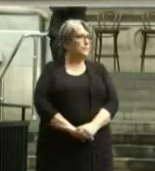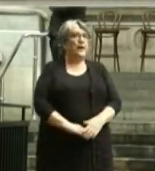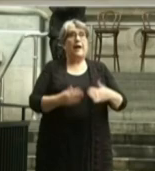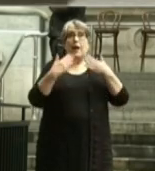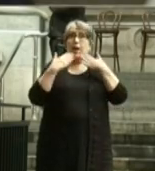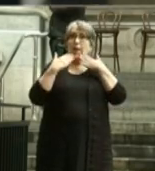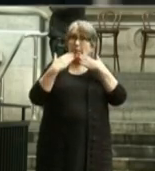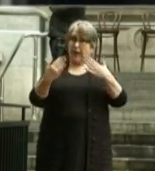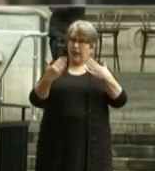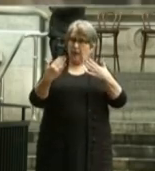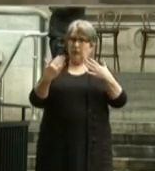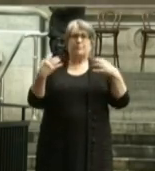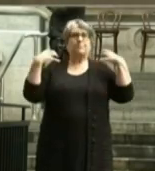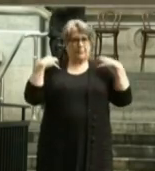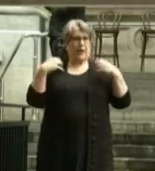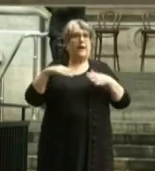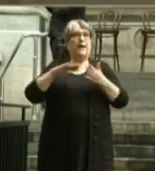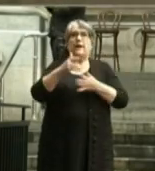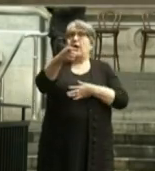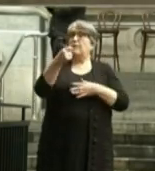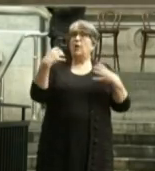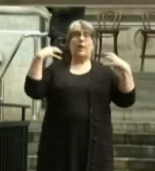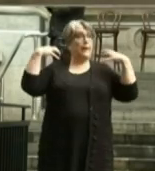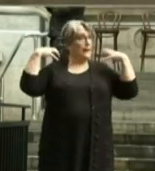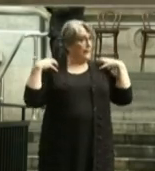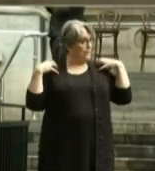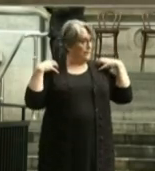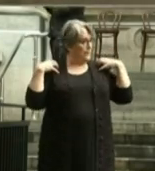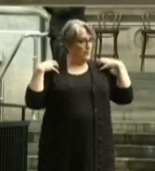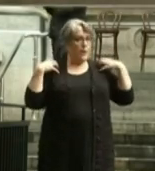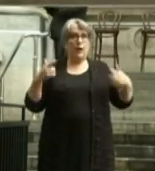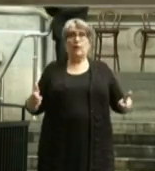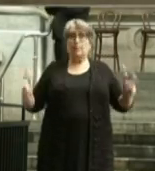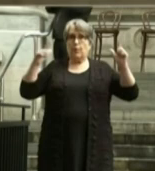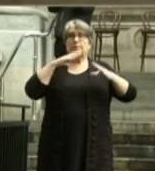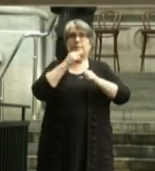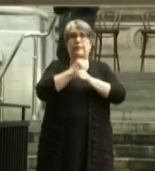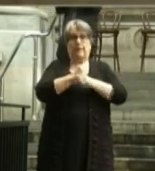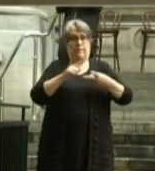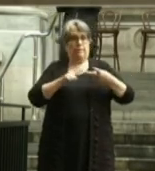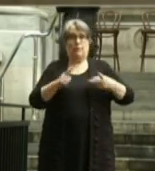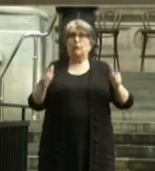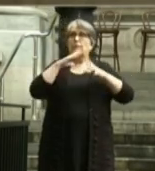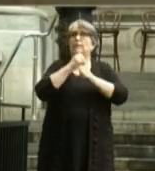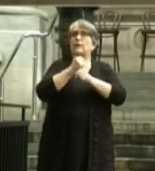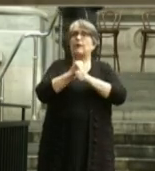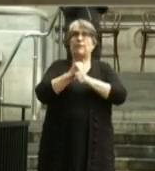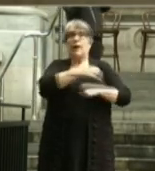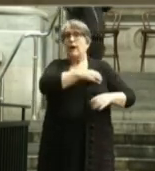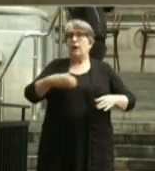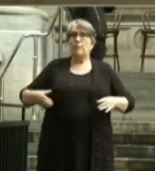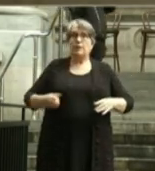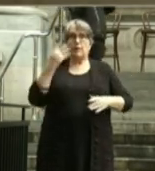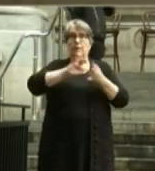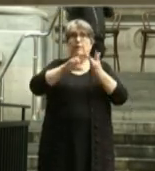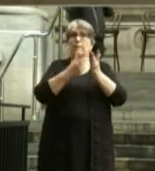Thank you, Commissioner. I would now like to invite Her Excellency, the Premier, the Deputy Premier, and the Minister for Aboriginal Affairs to take